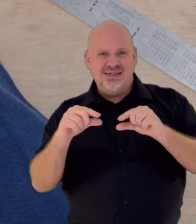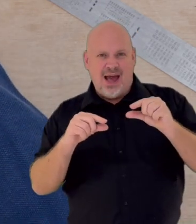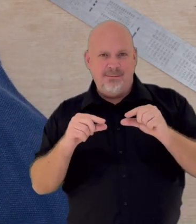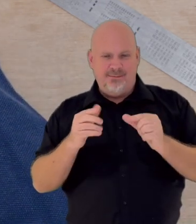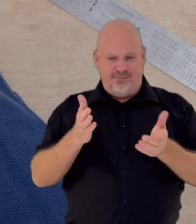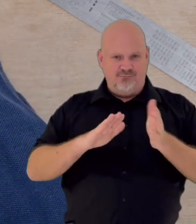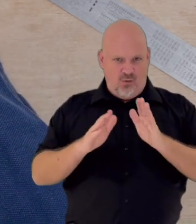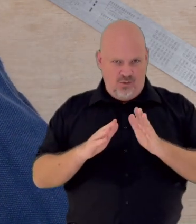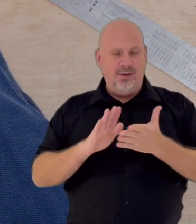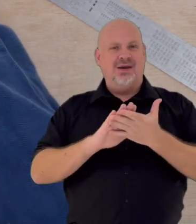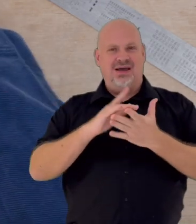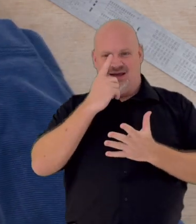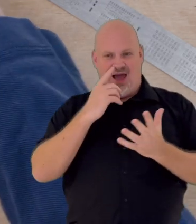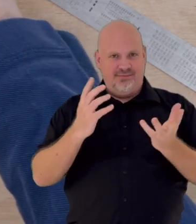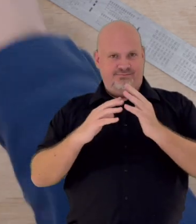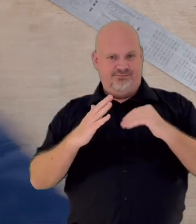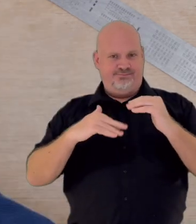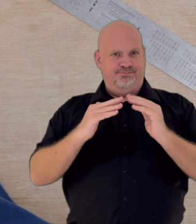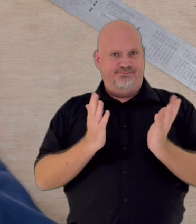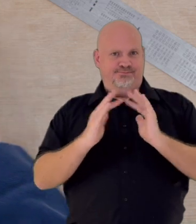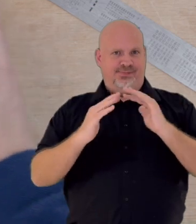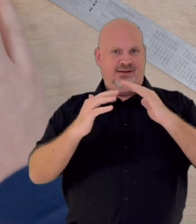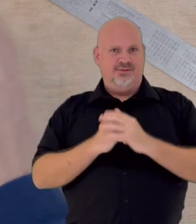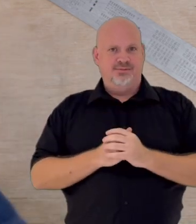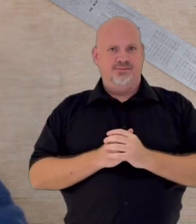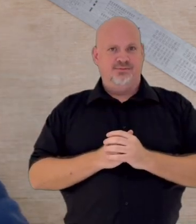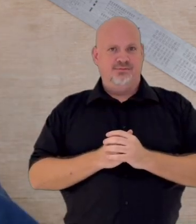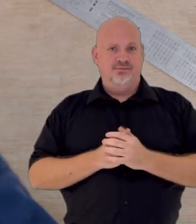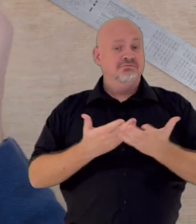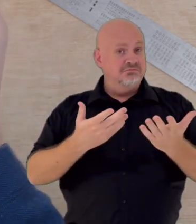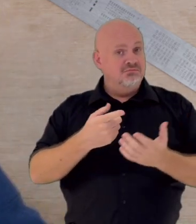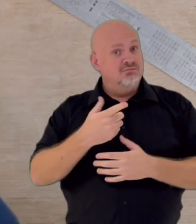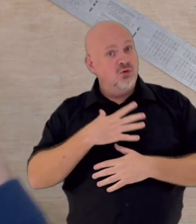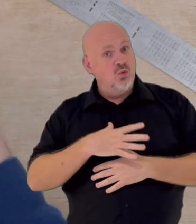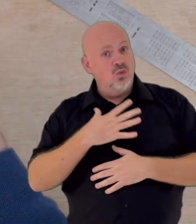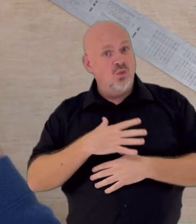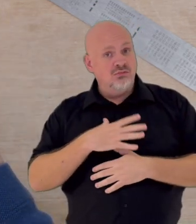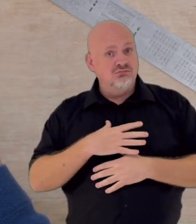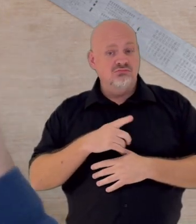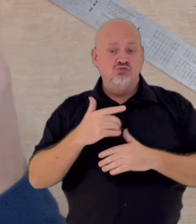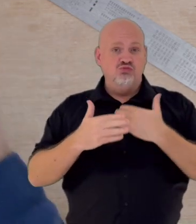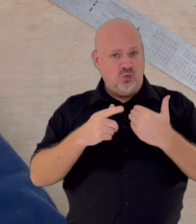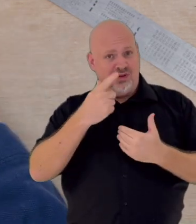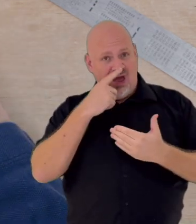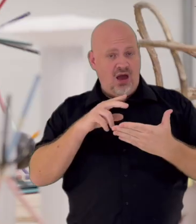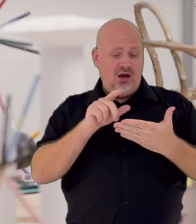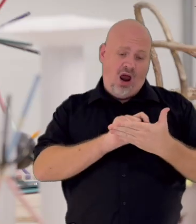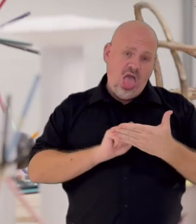assemble. And if you'd like, as we go along, you can colour or paint each